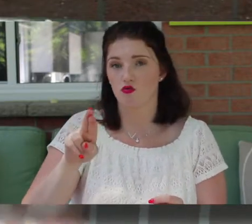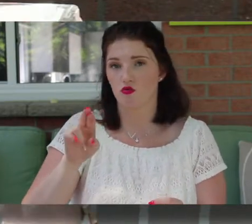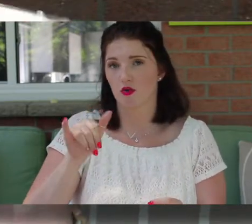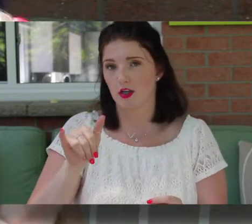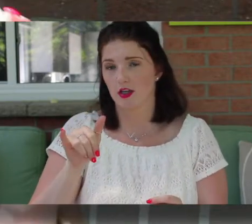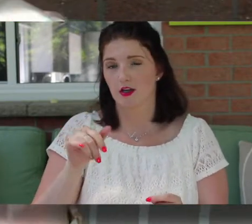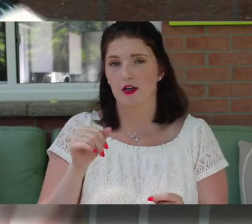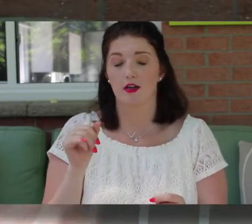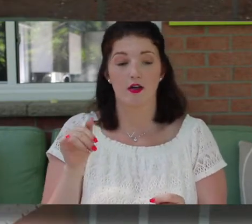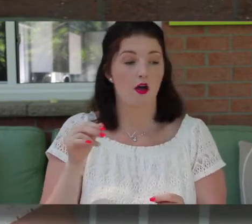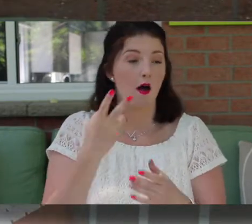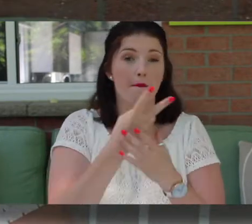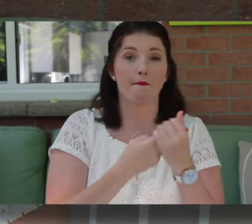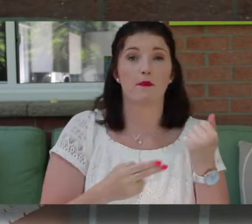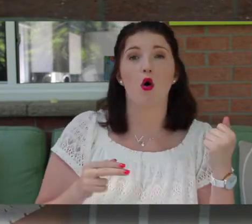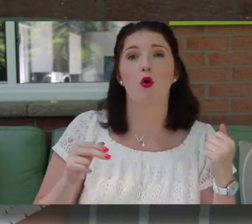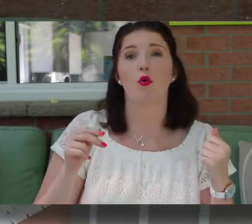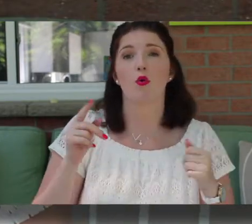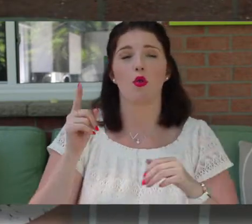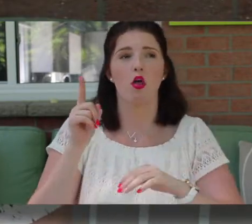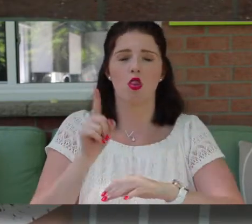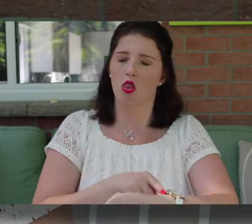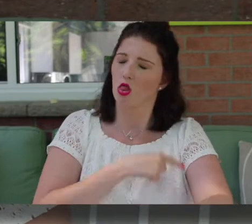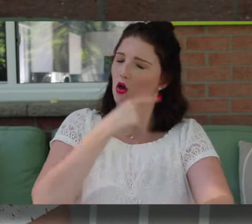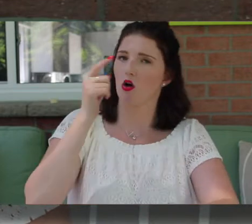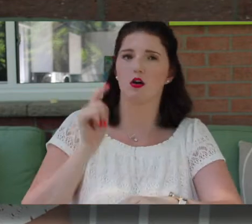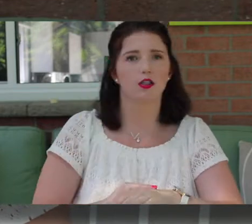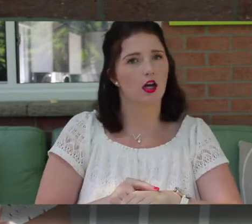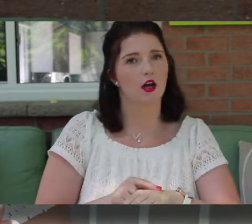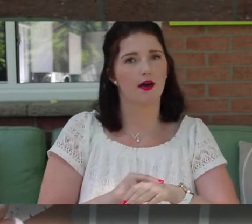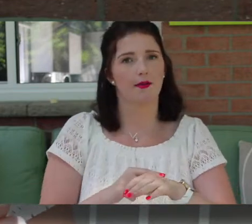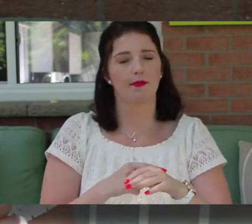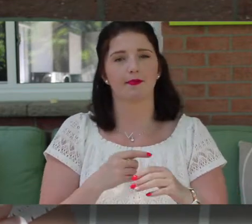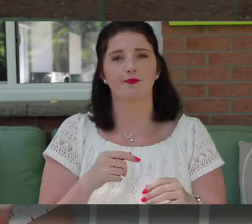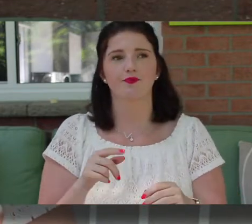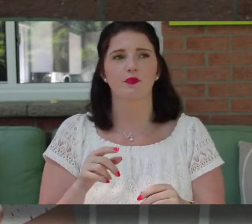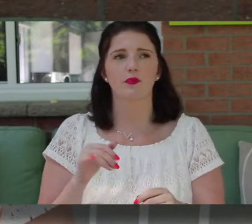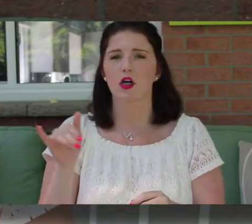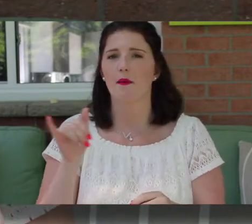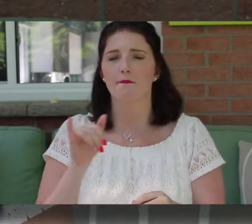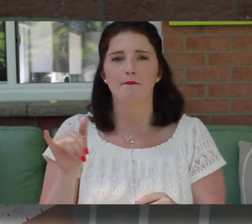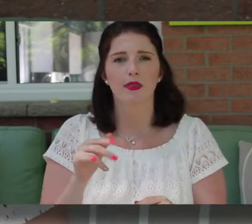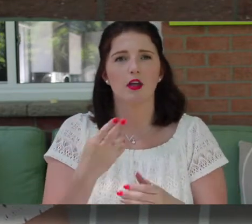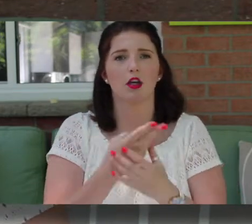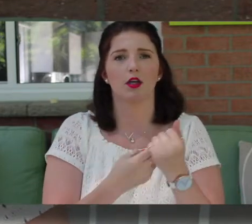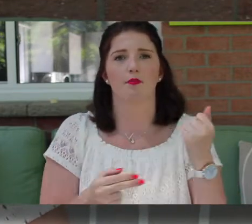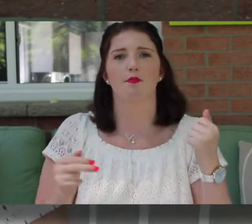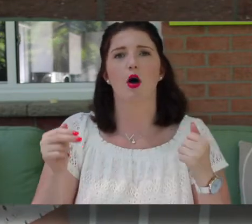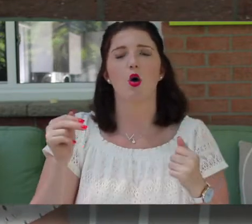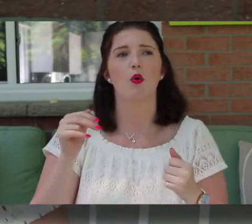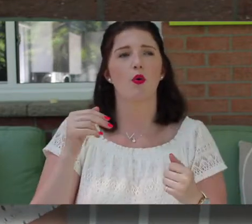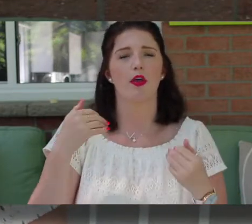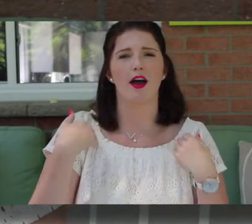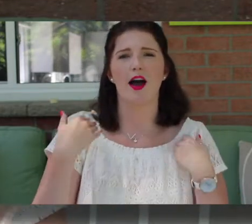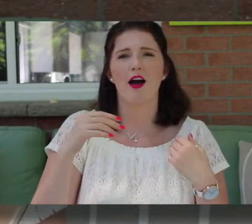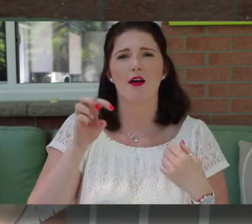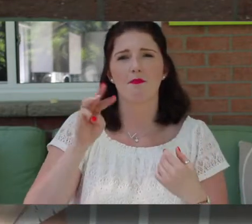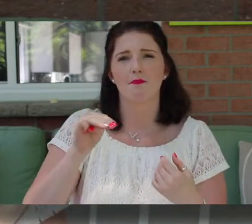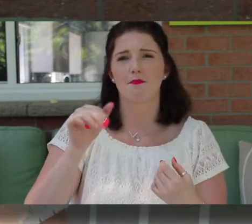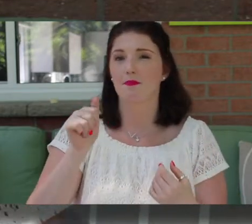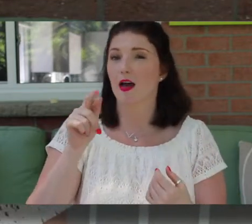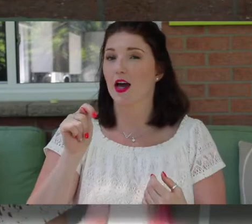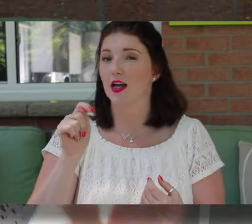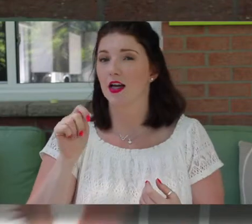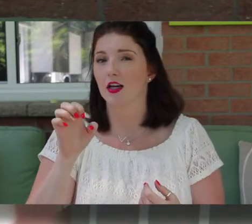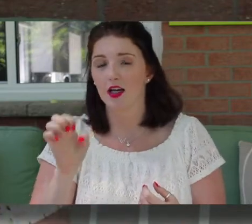of these are long wearing. They say, well, Revlon says 24 hours. I'm not sure how long the Fit Me claims